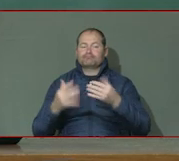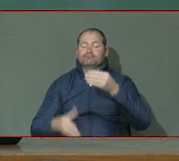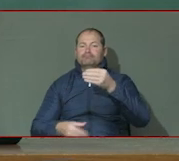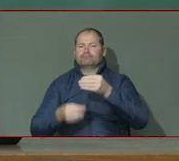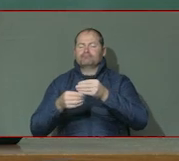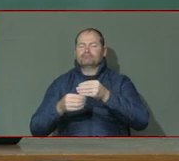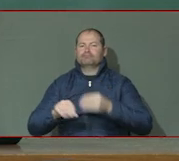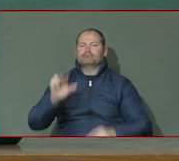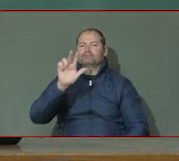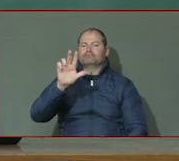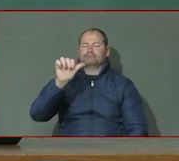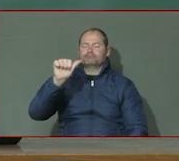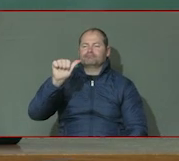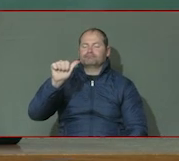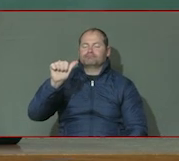8640.